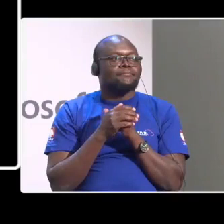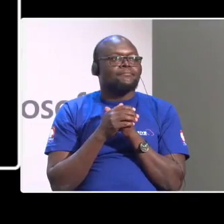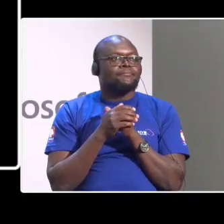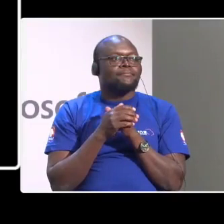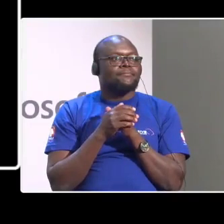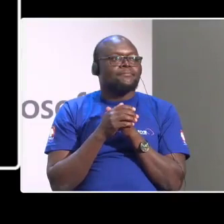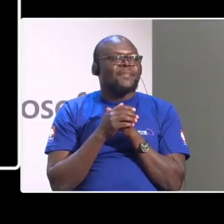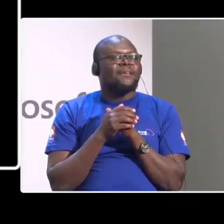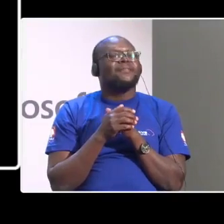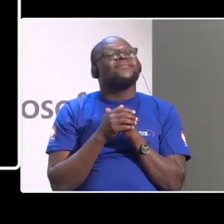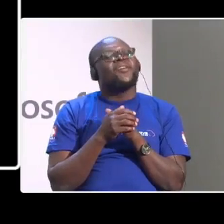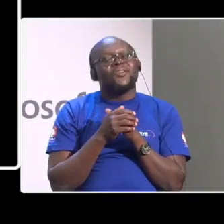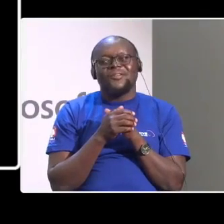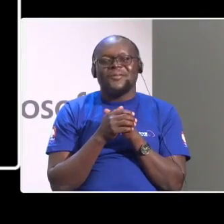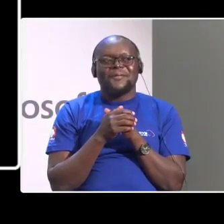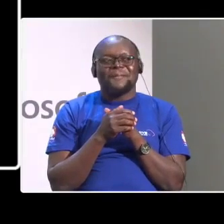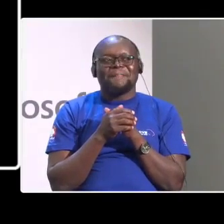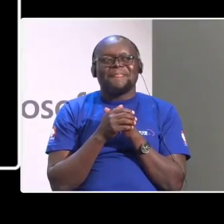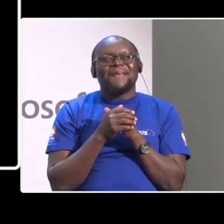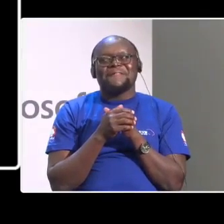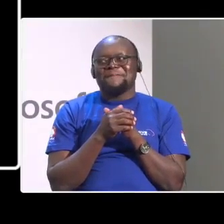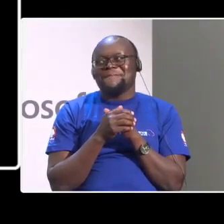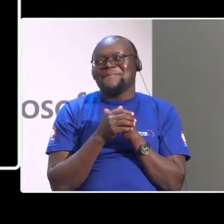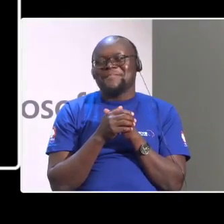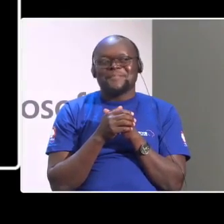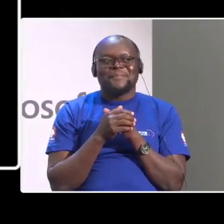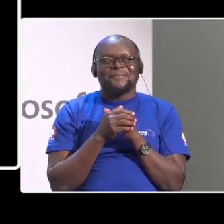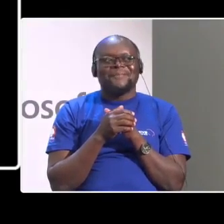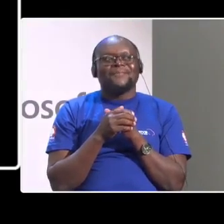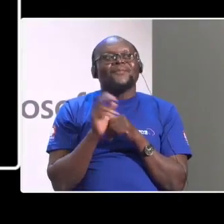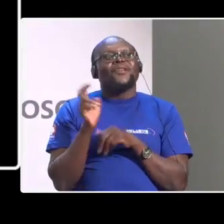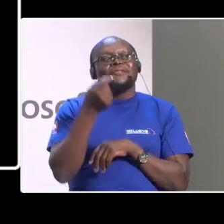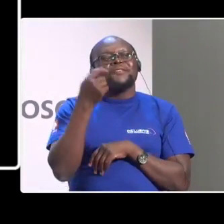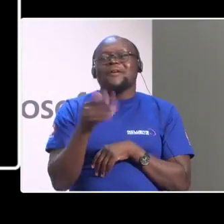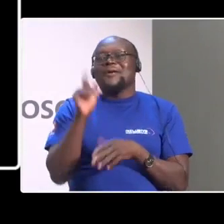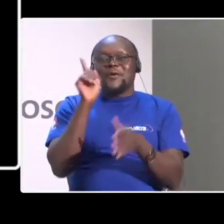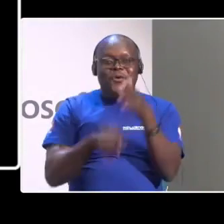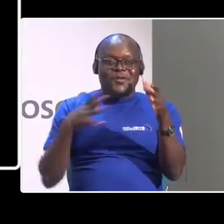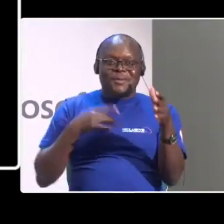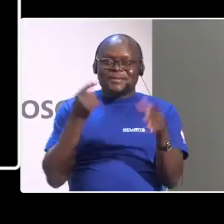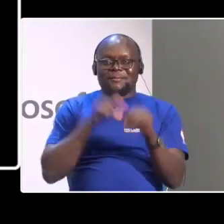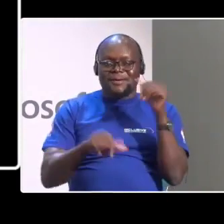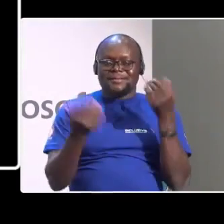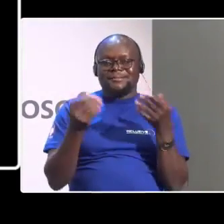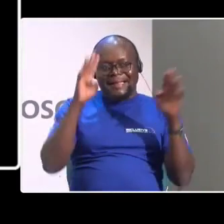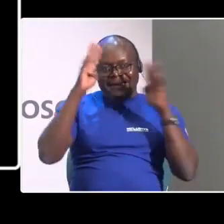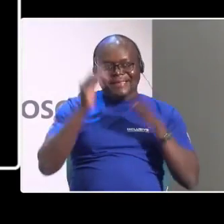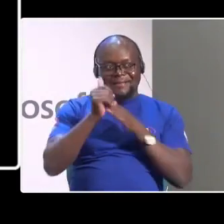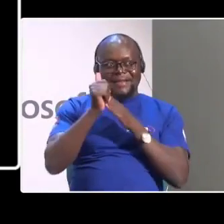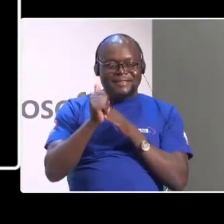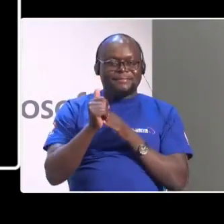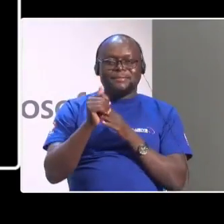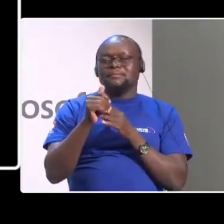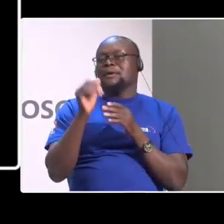There we are. Oops, we've gone one too far. So what do people say about creative leadership? And it's